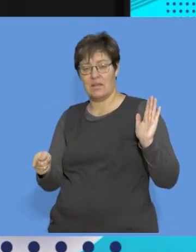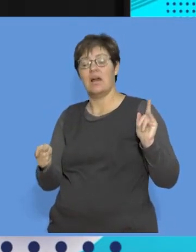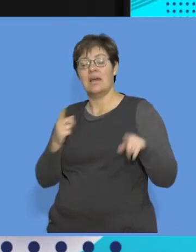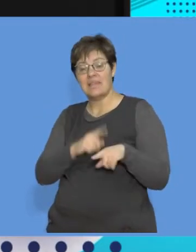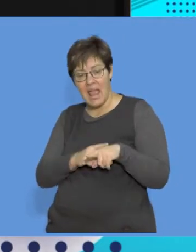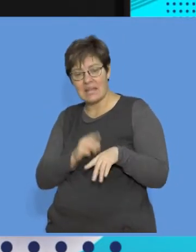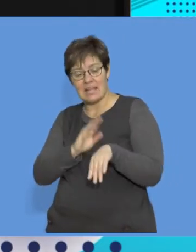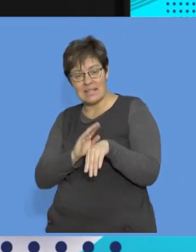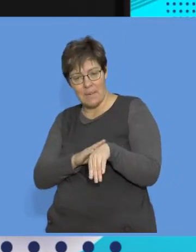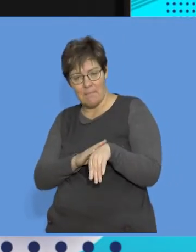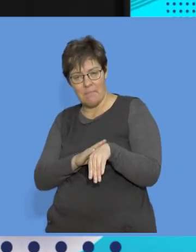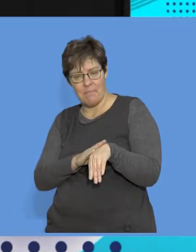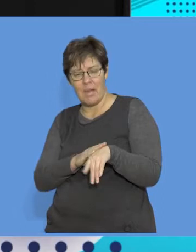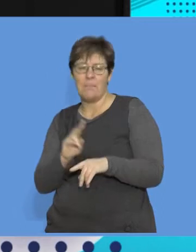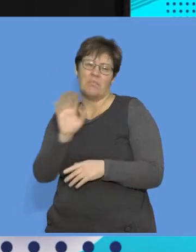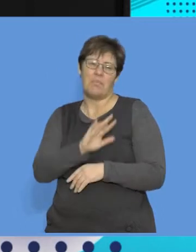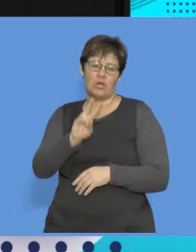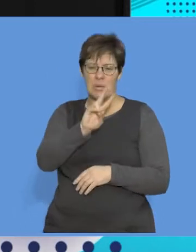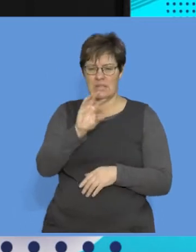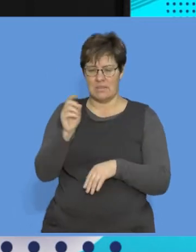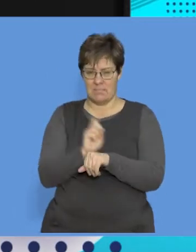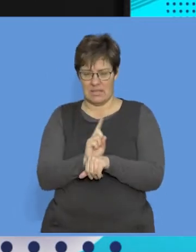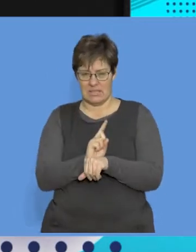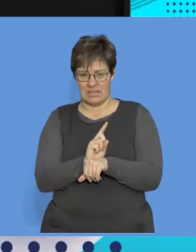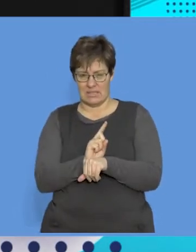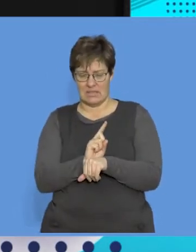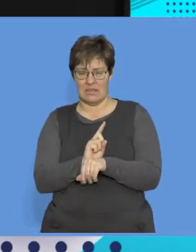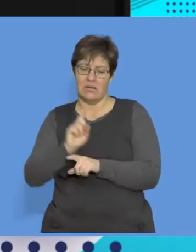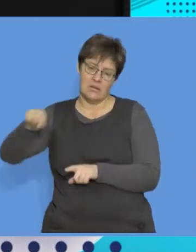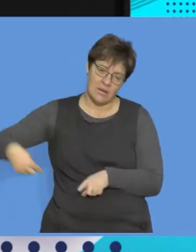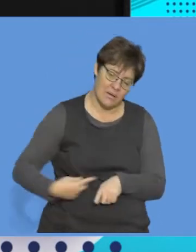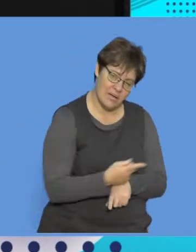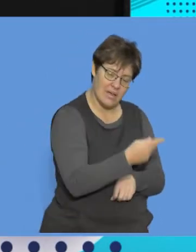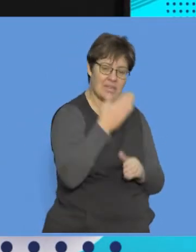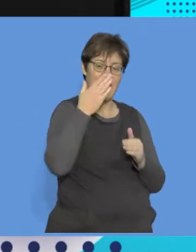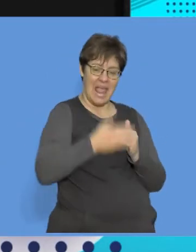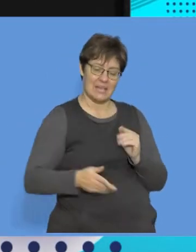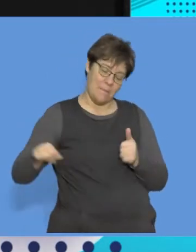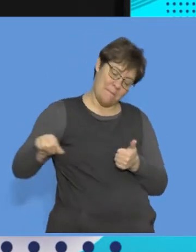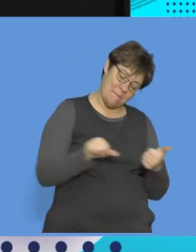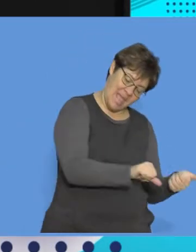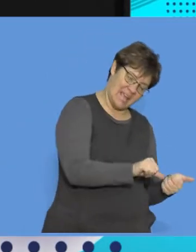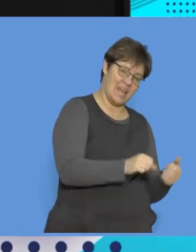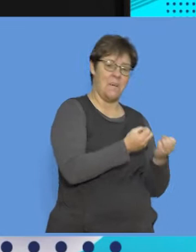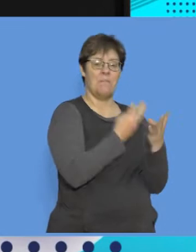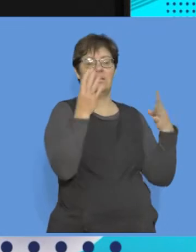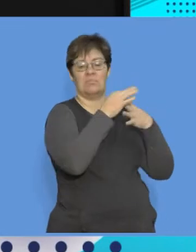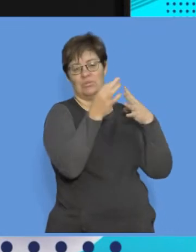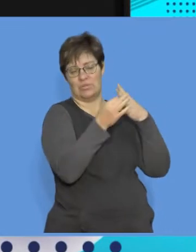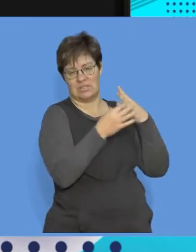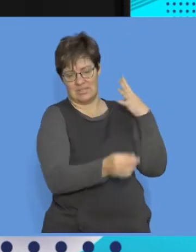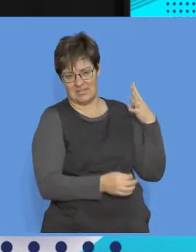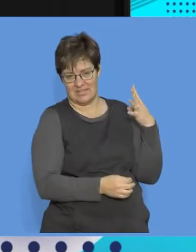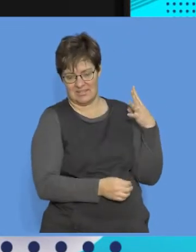some time. You only need about 20 minutes, 15 to 20 minutes at the end of the exam where you're going to do all